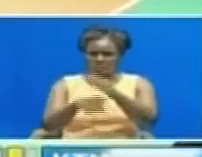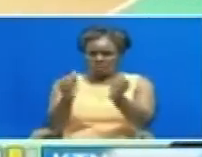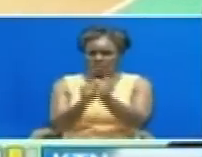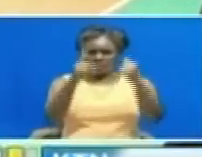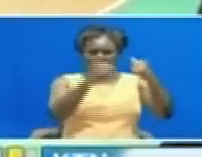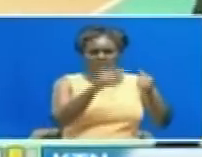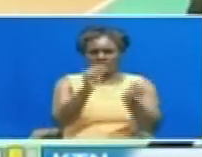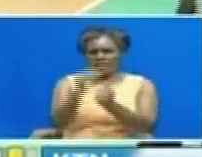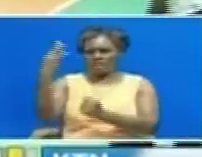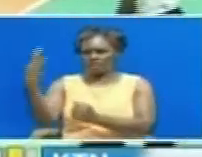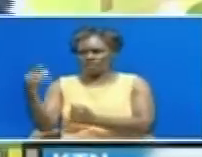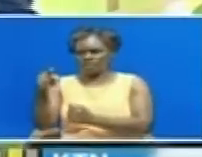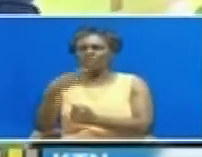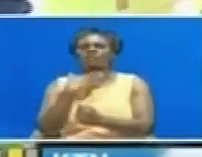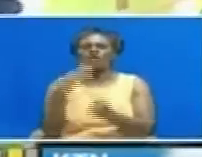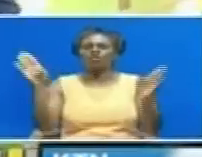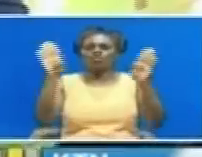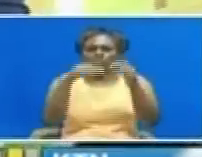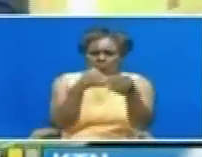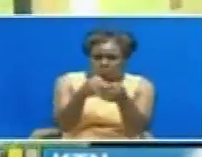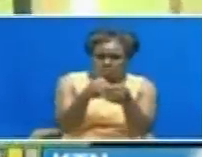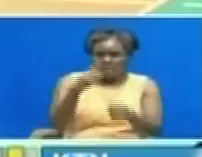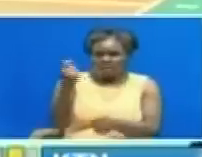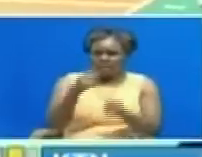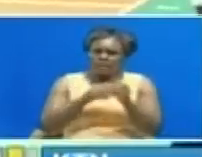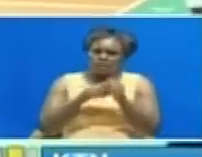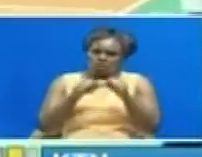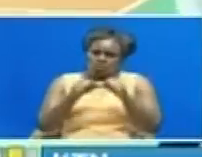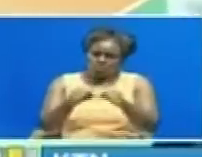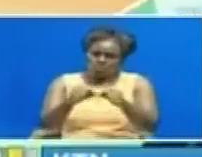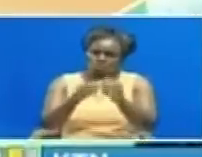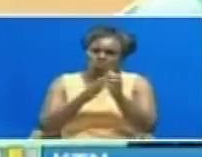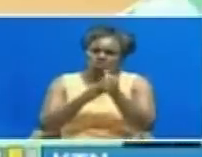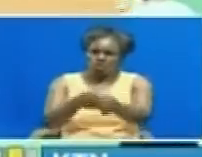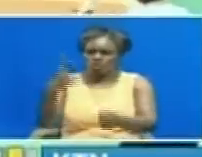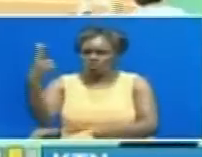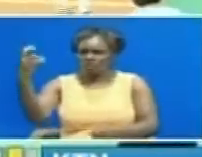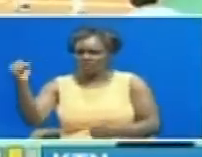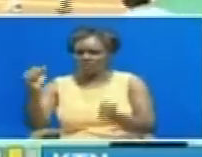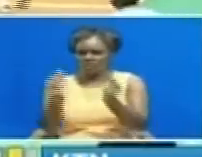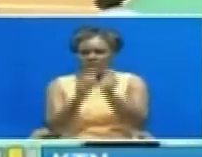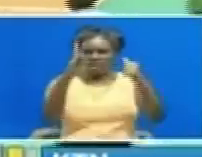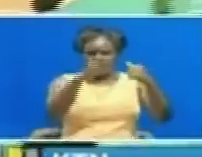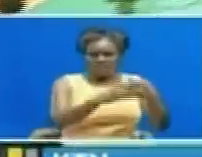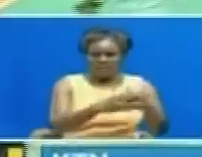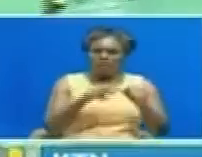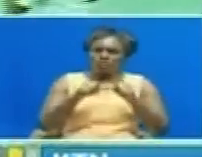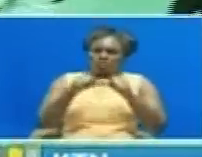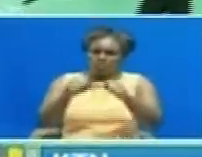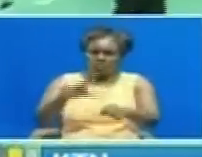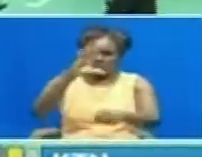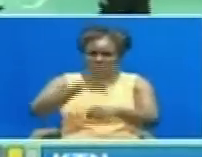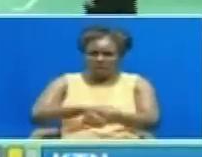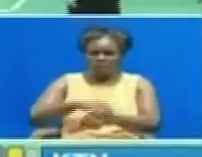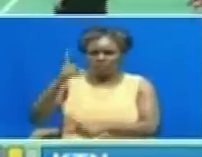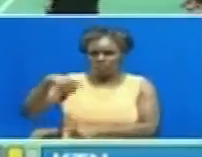16-13 with Botswana threatening to close in. Kenya held on to take the set 25-19. The Malkia Strikers went on to take the second